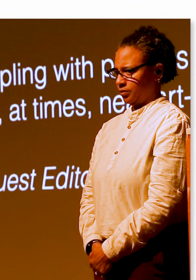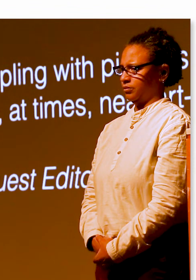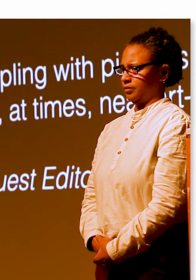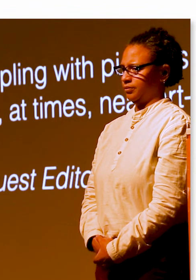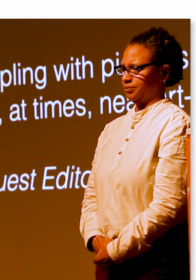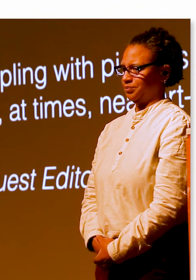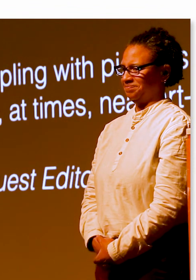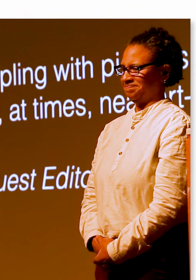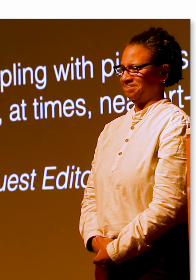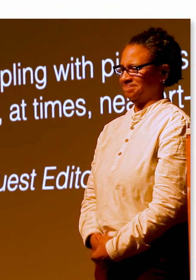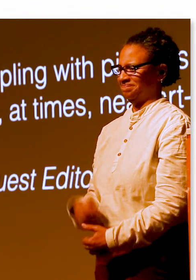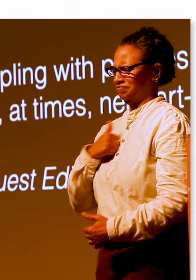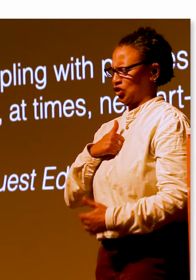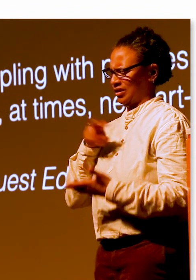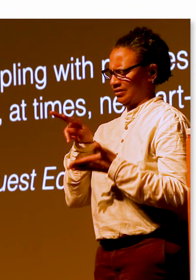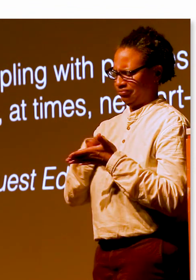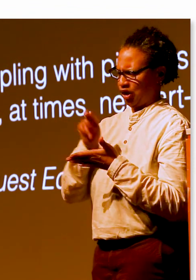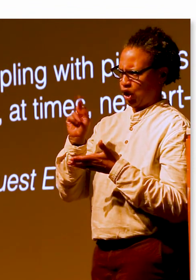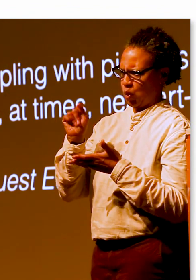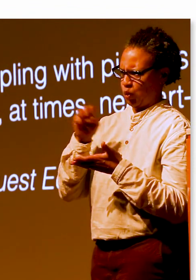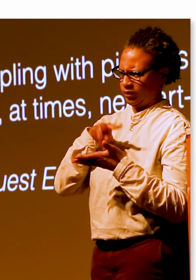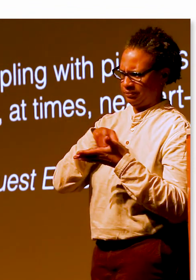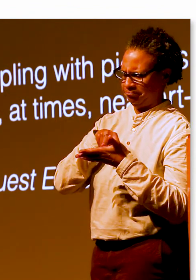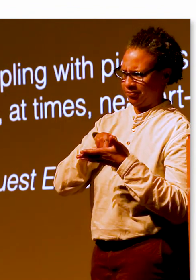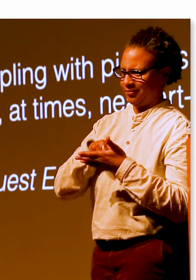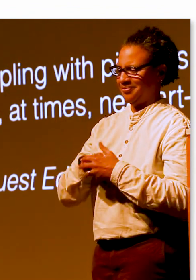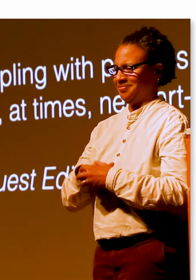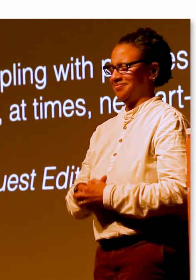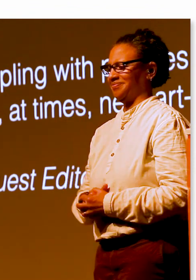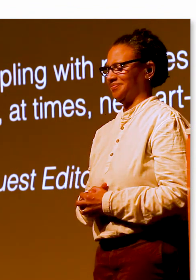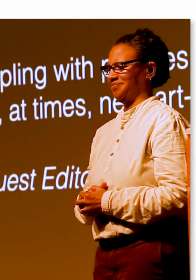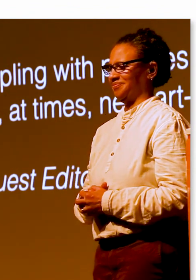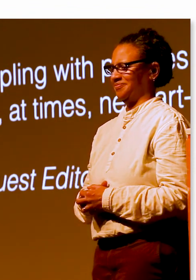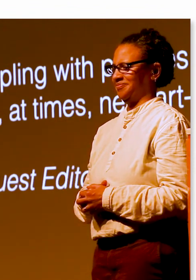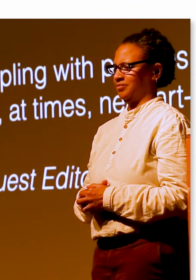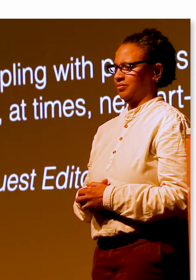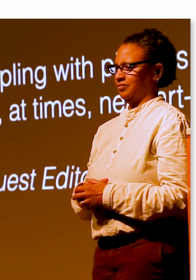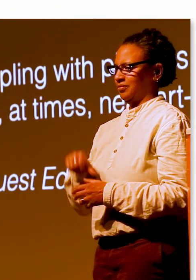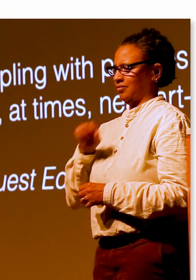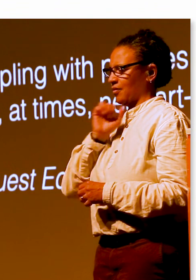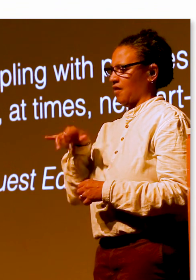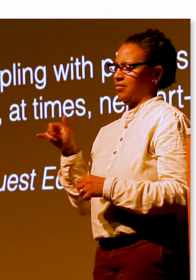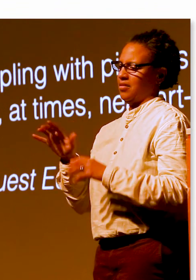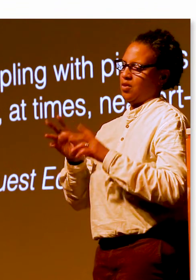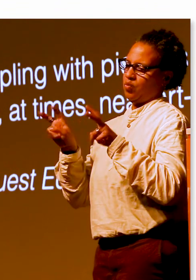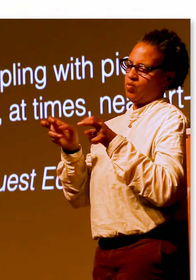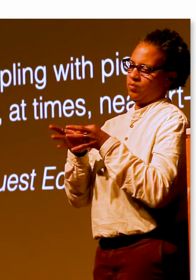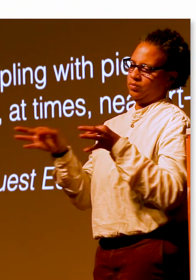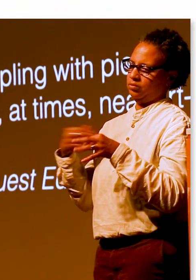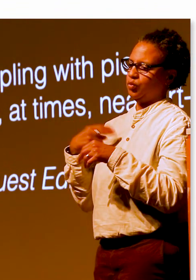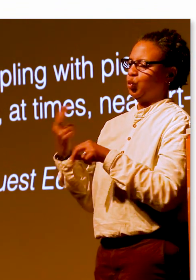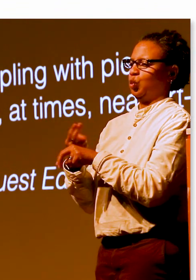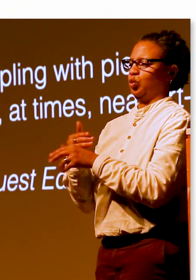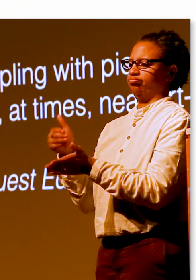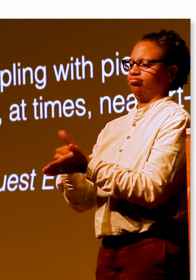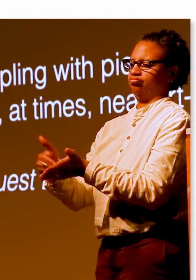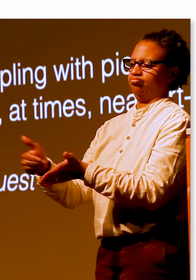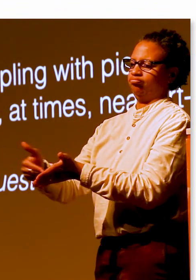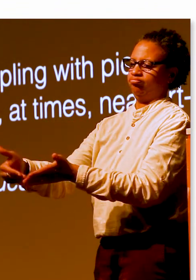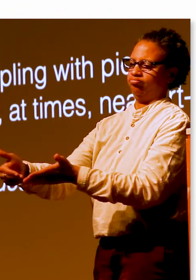so I really love this quote, which I have paraphrased to death and taken so many things, because that's kind of like what we all do with quotes that we